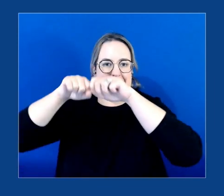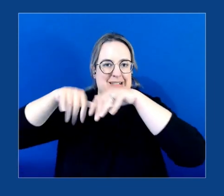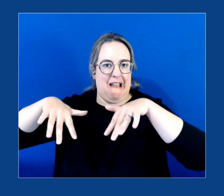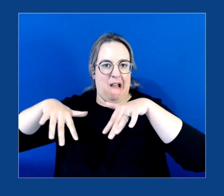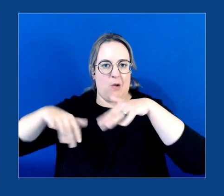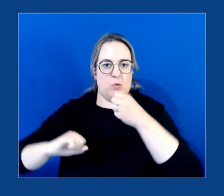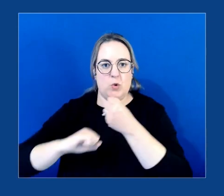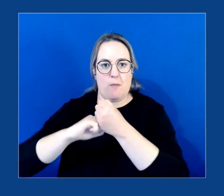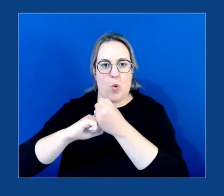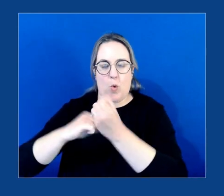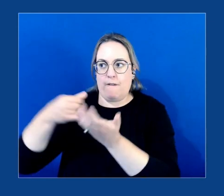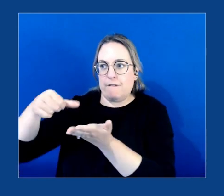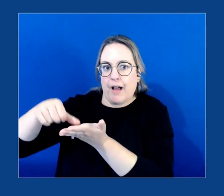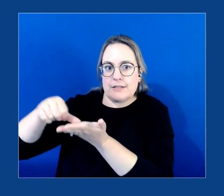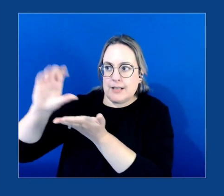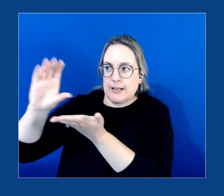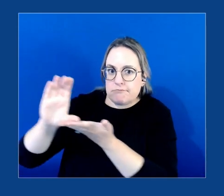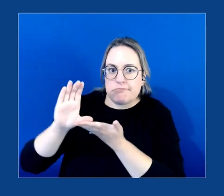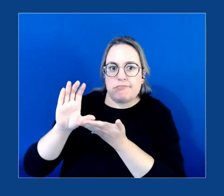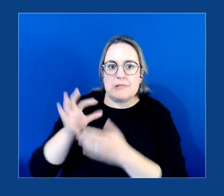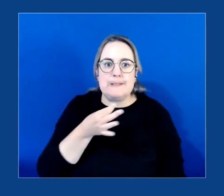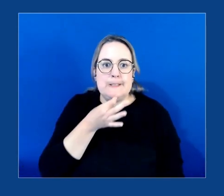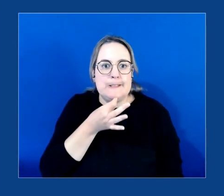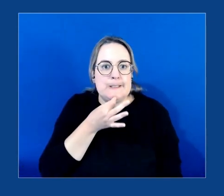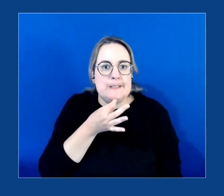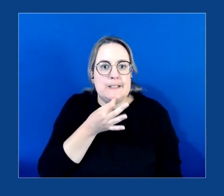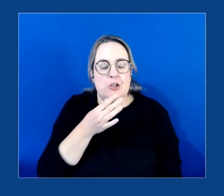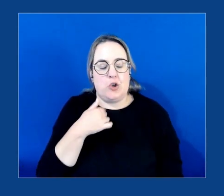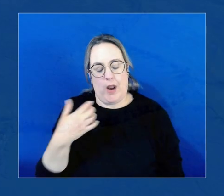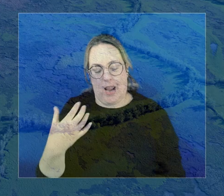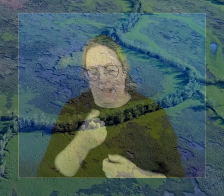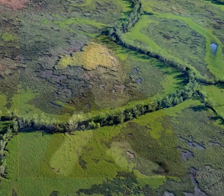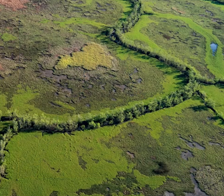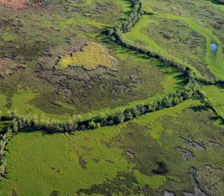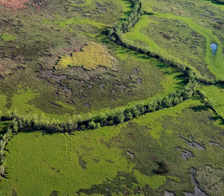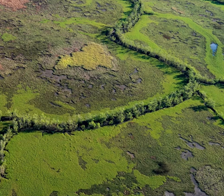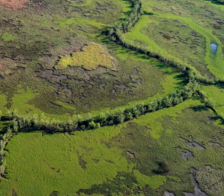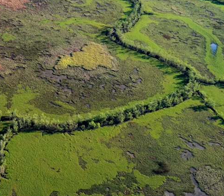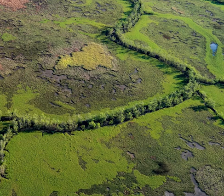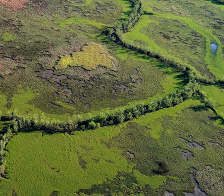to regroup, keep our focus strong, and keep lobbying into the future.